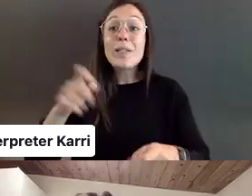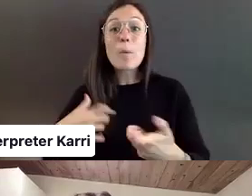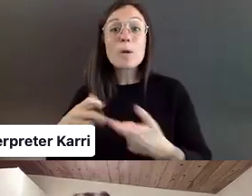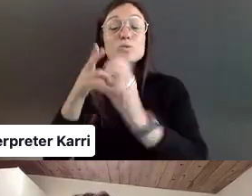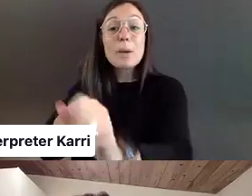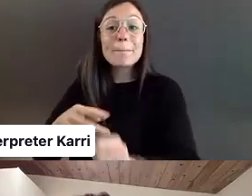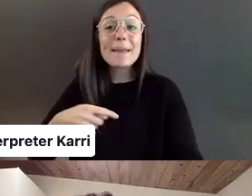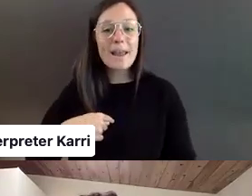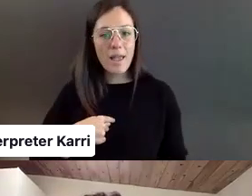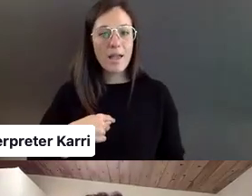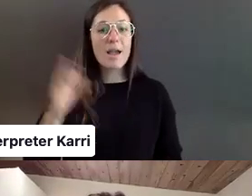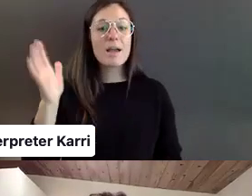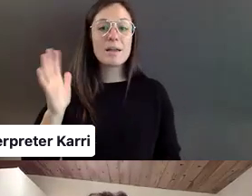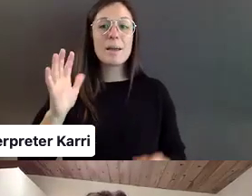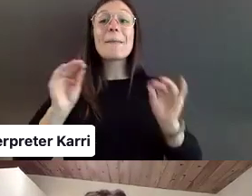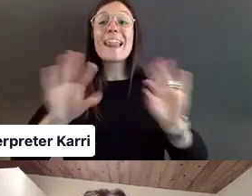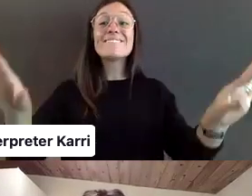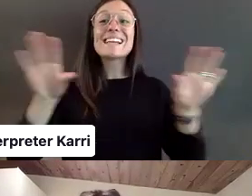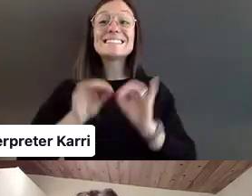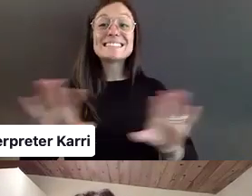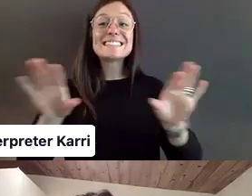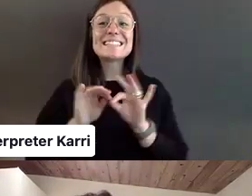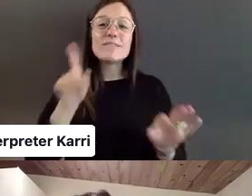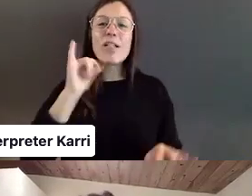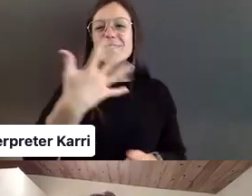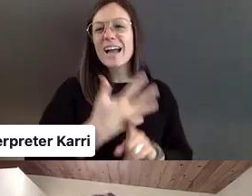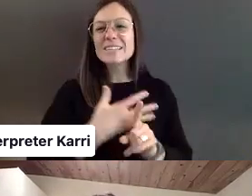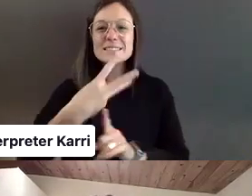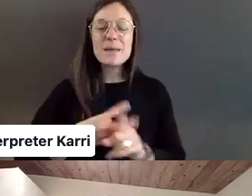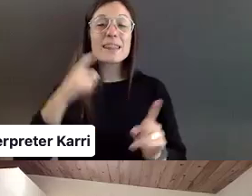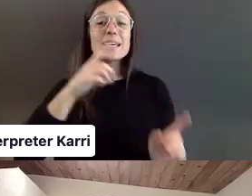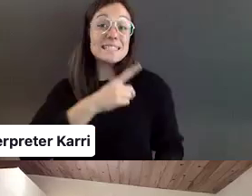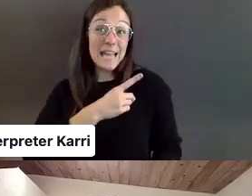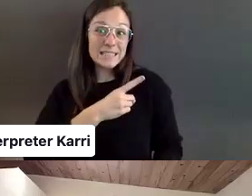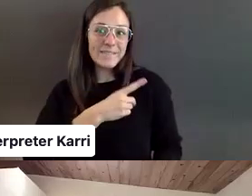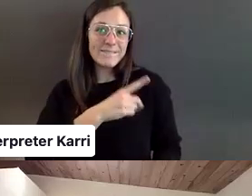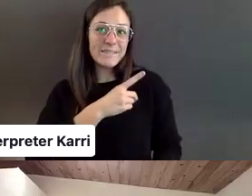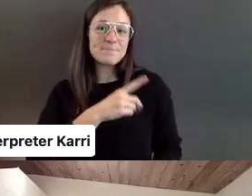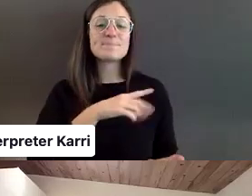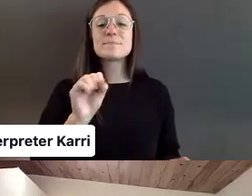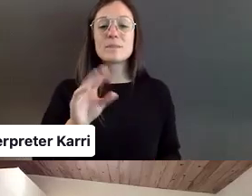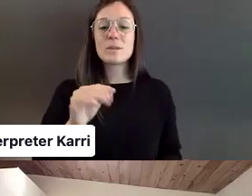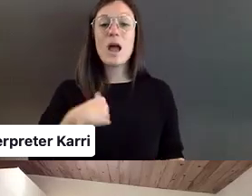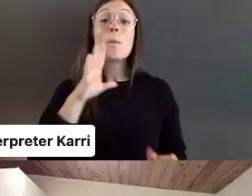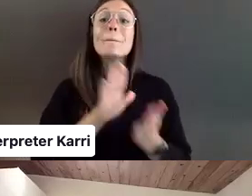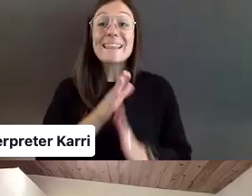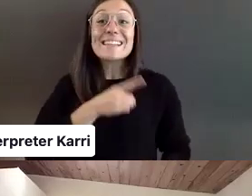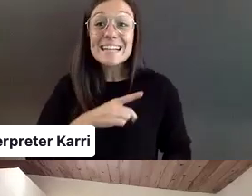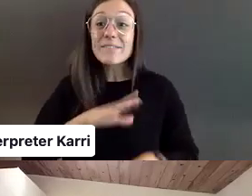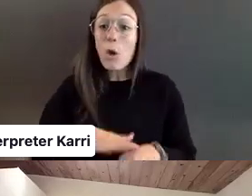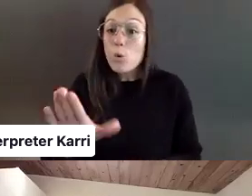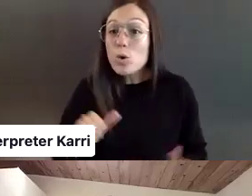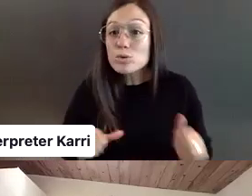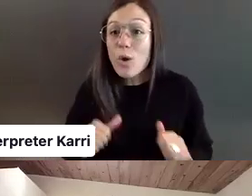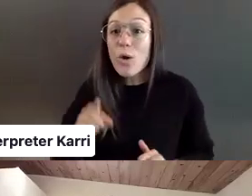that. I have been manifesting for about 5 or 6 months a detective. And so I will be Great. the detective on Great. that